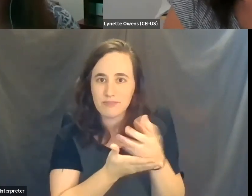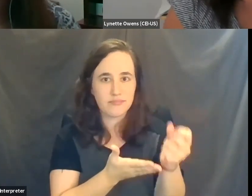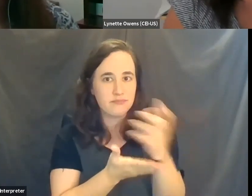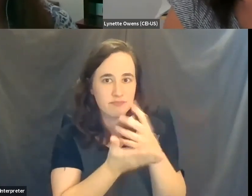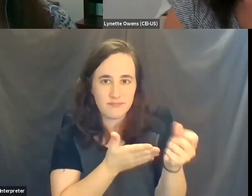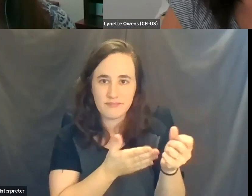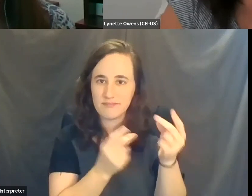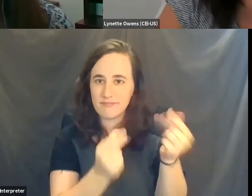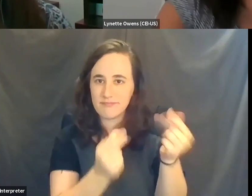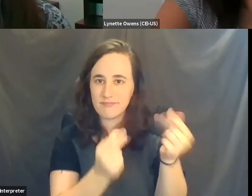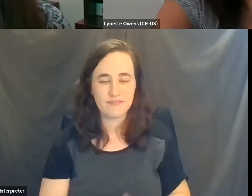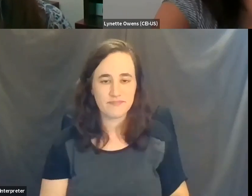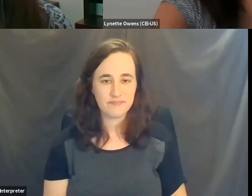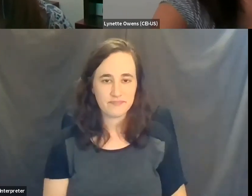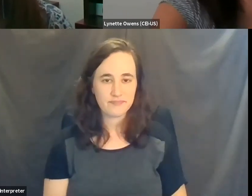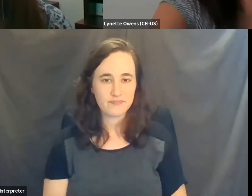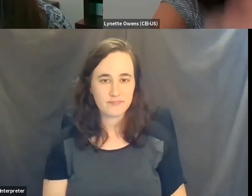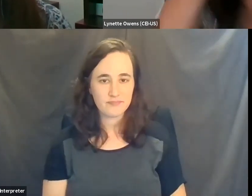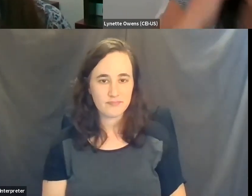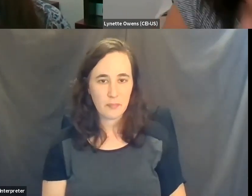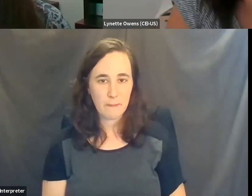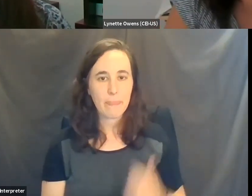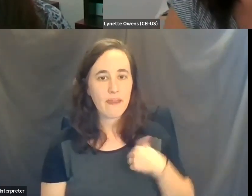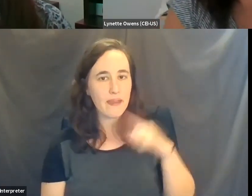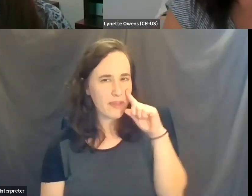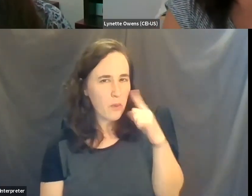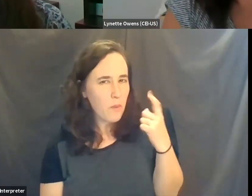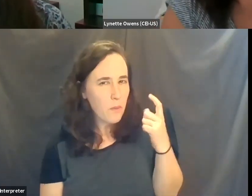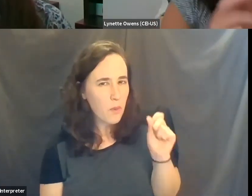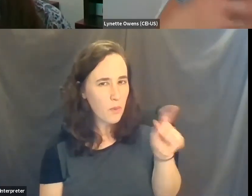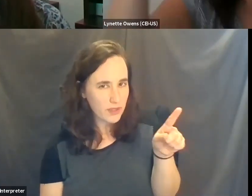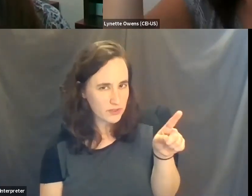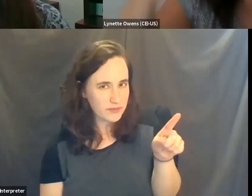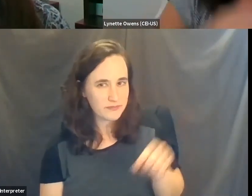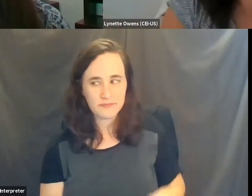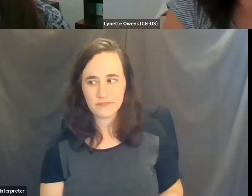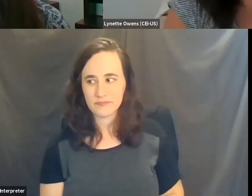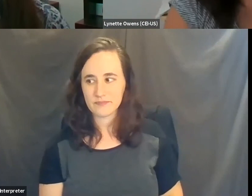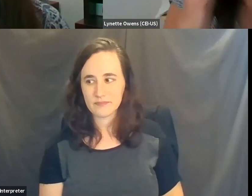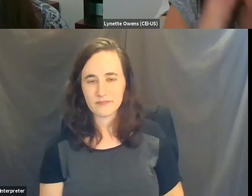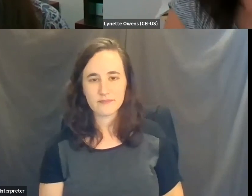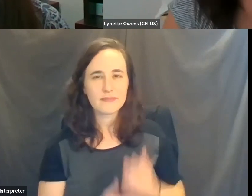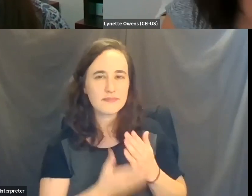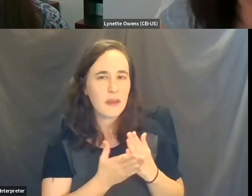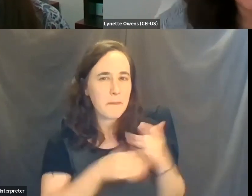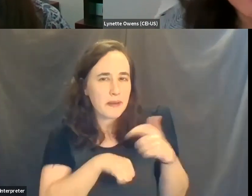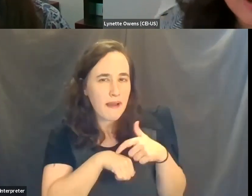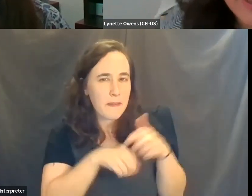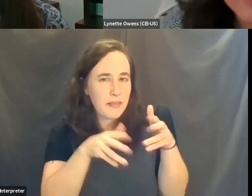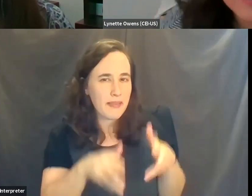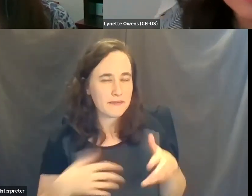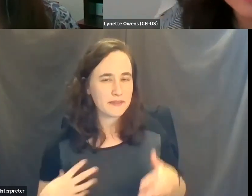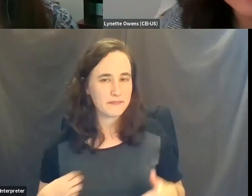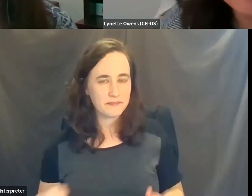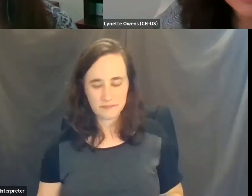So, and I think one last question I'll ask here. We've got a few more, but we just have time for one more.